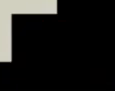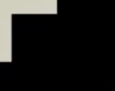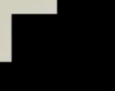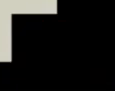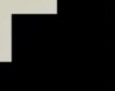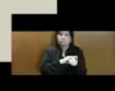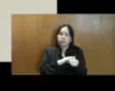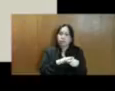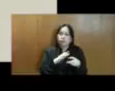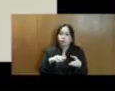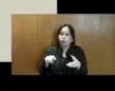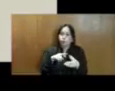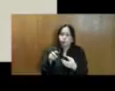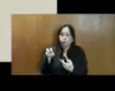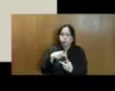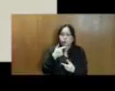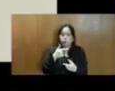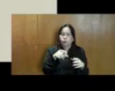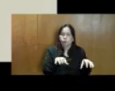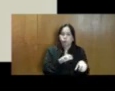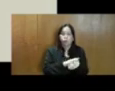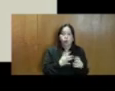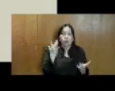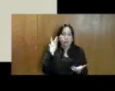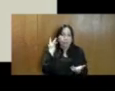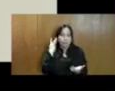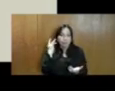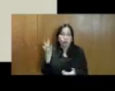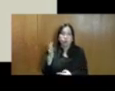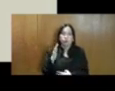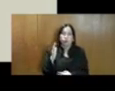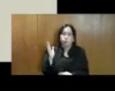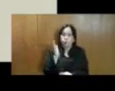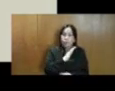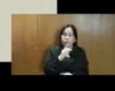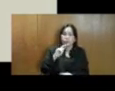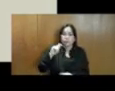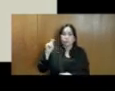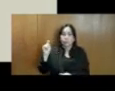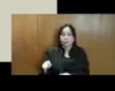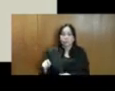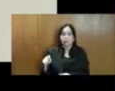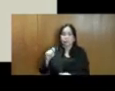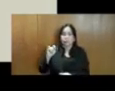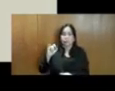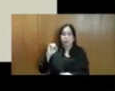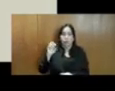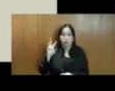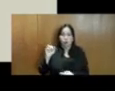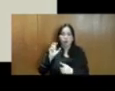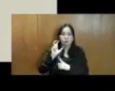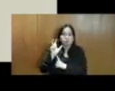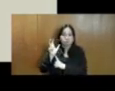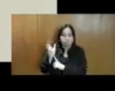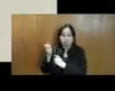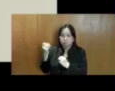jobs. Places like California, the West, Texas, Iowa, which has lots of wind, those workers are much more likely to